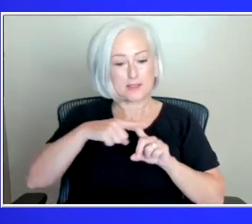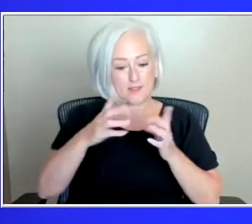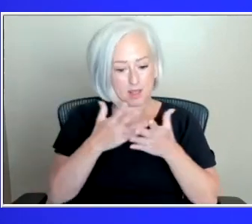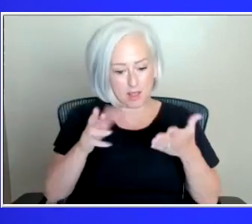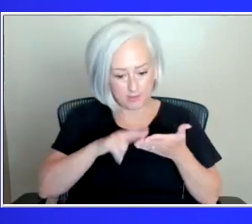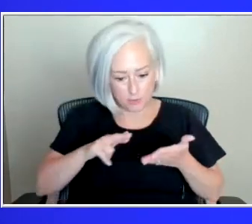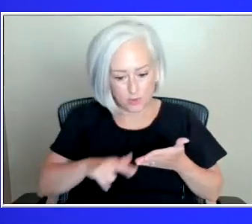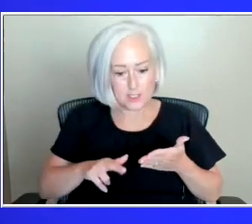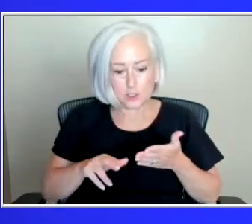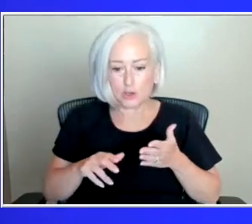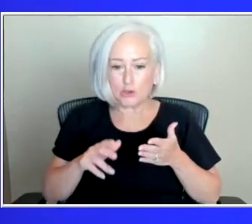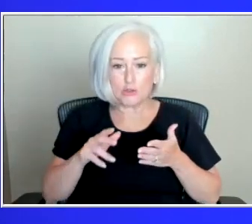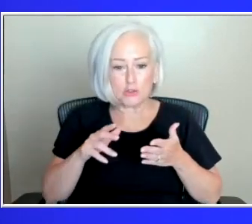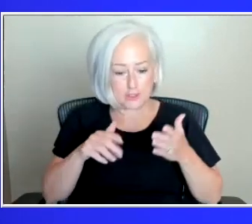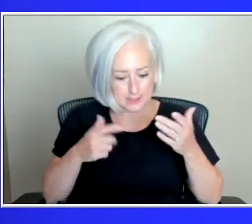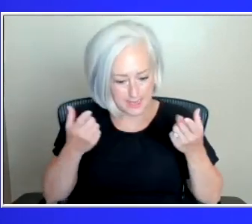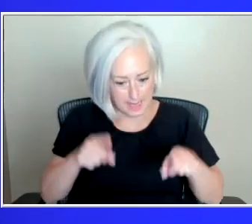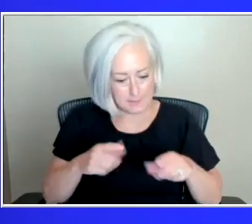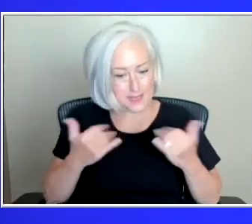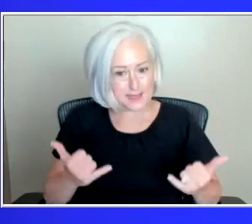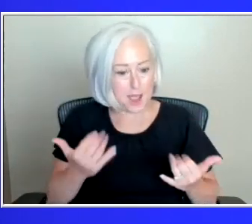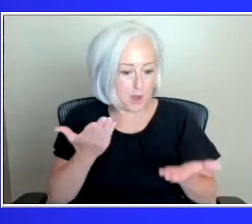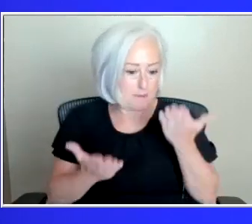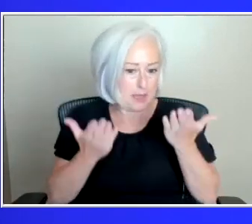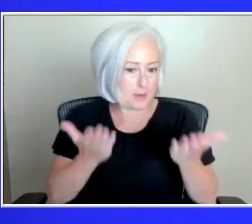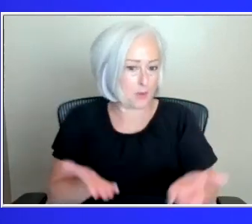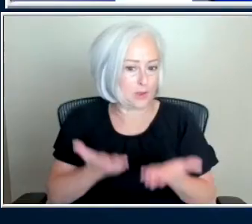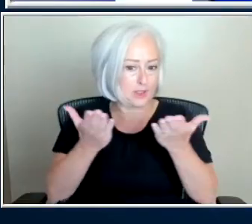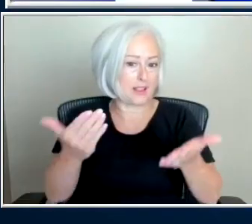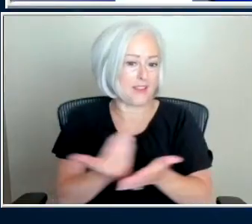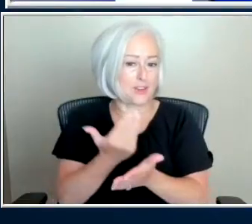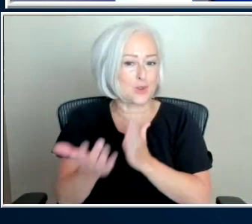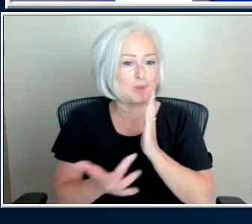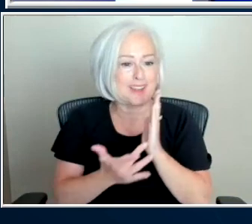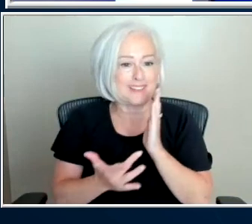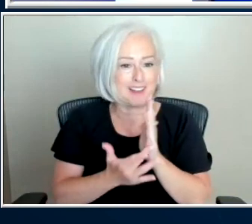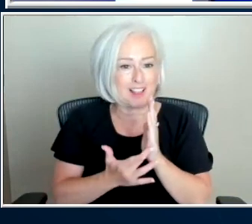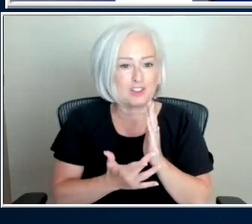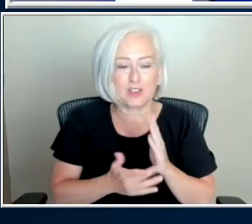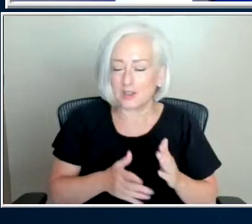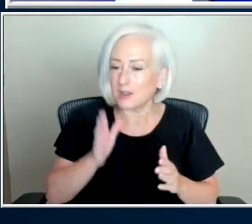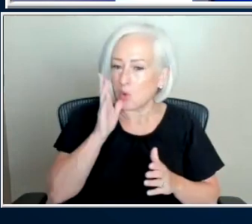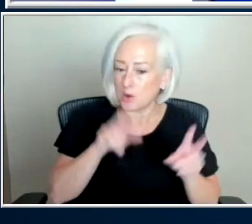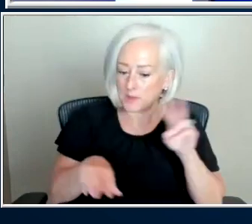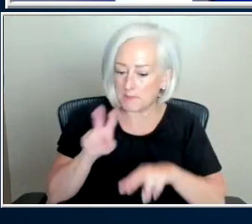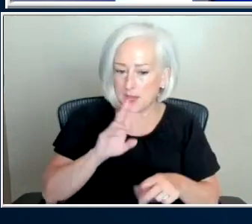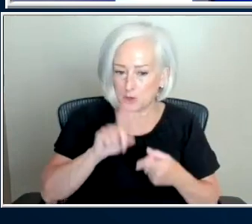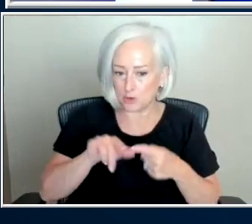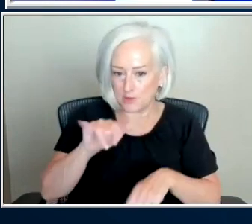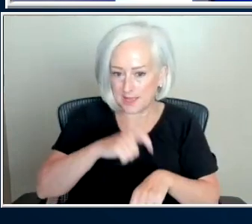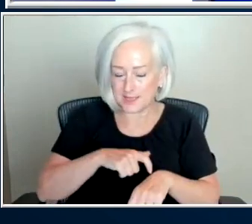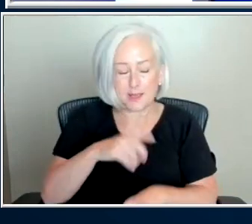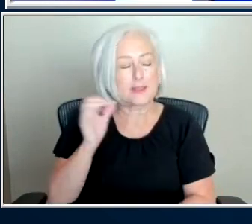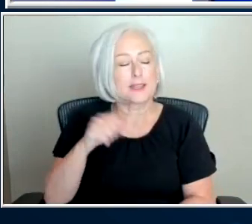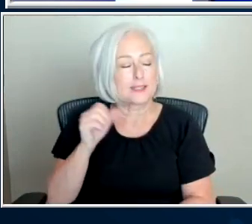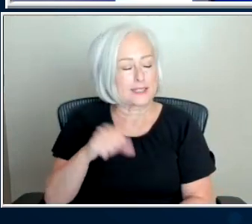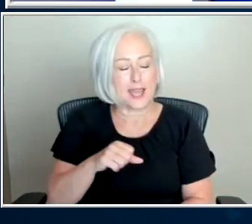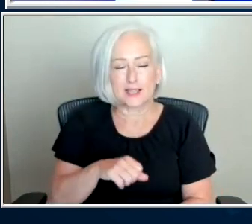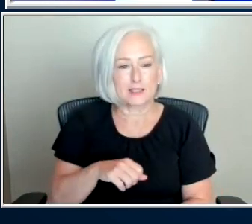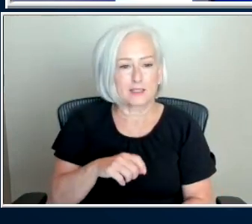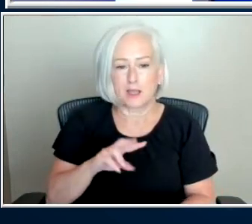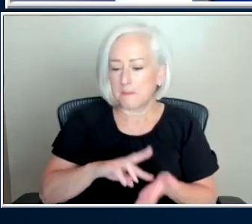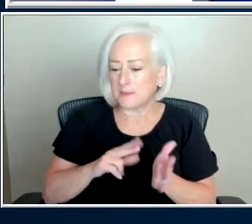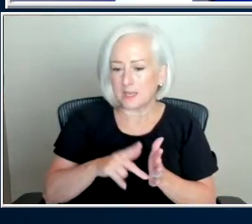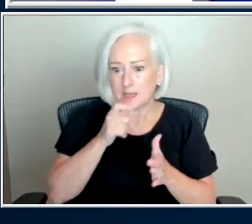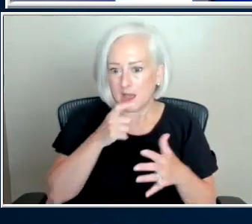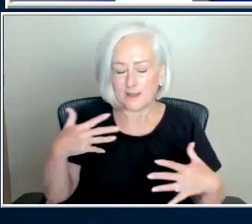and that's going to help deliver something else, new technology for us. And she'll be monitored up until that moment, Yep. so she won't get Yep. into any scary place where she doesn't see it coming.